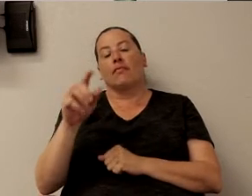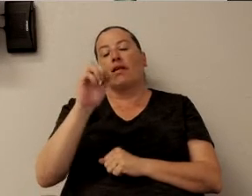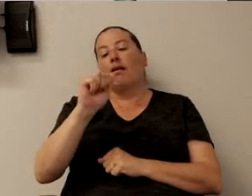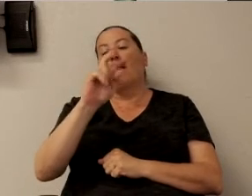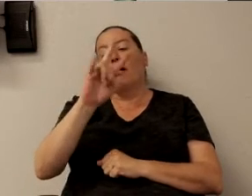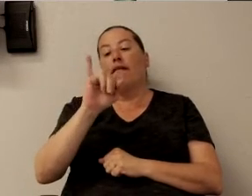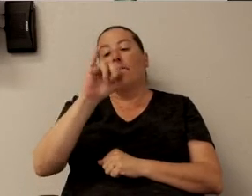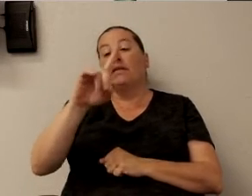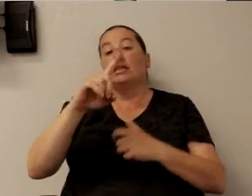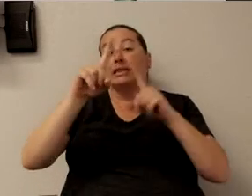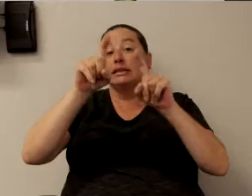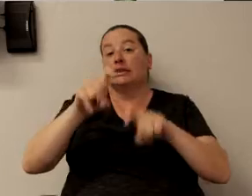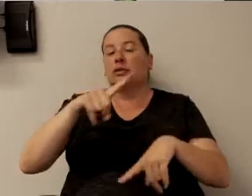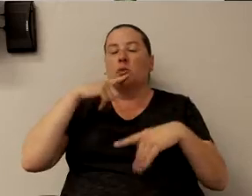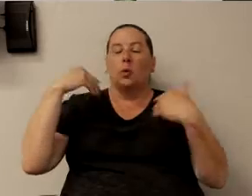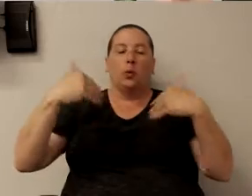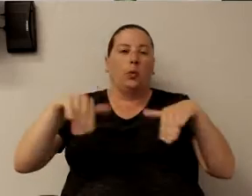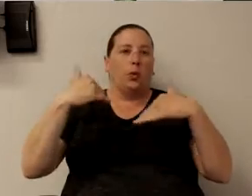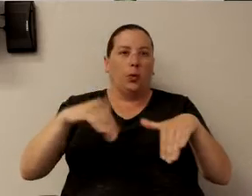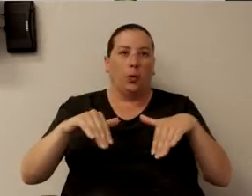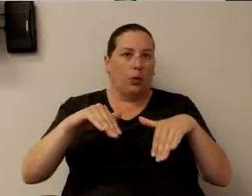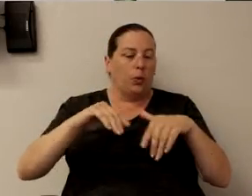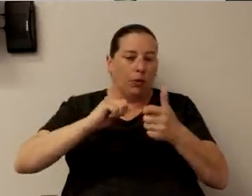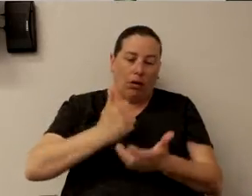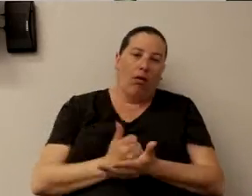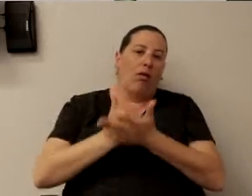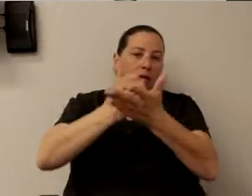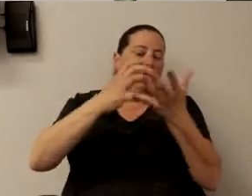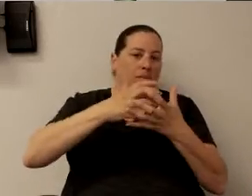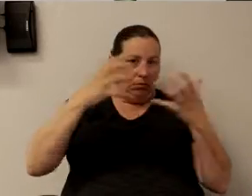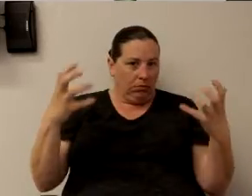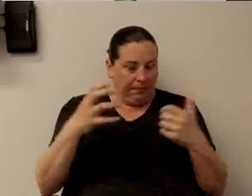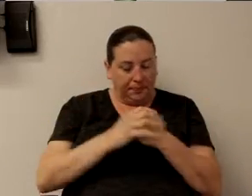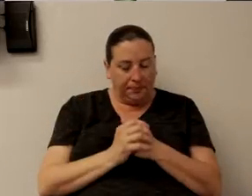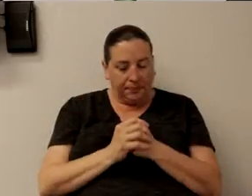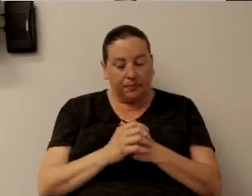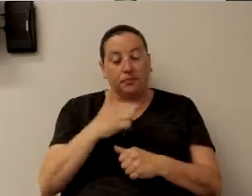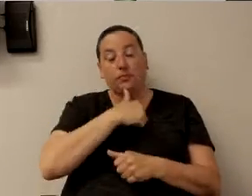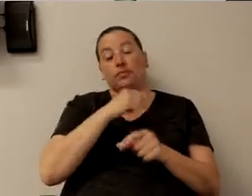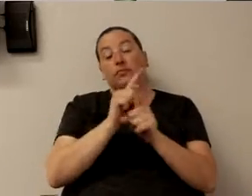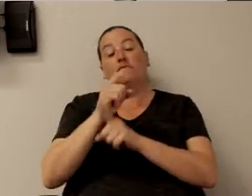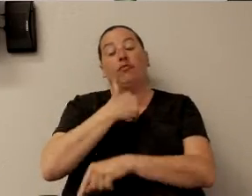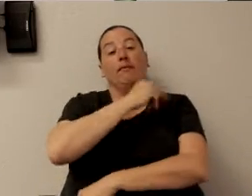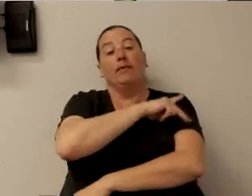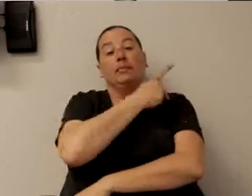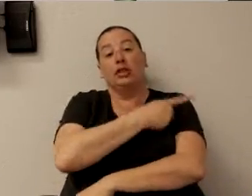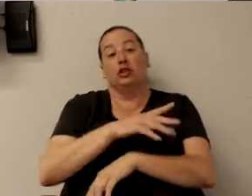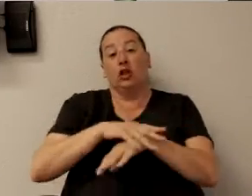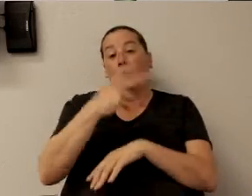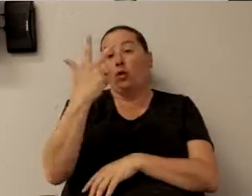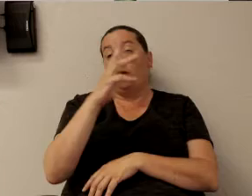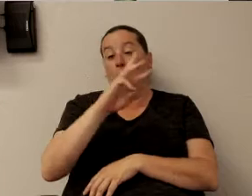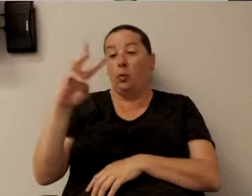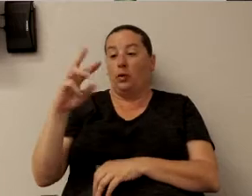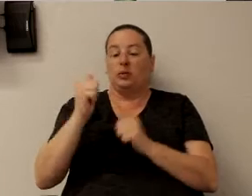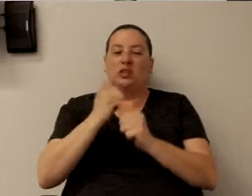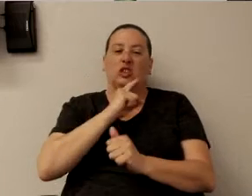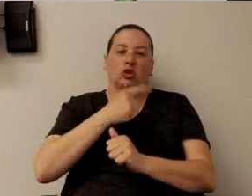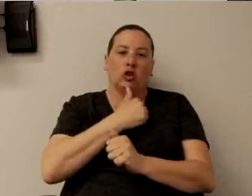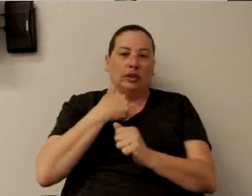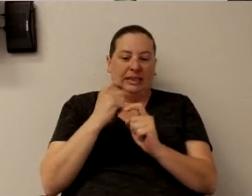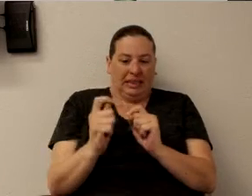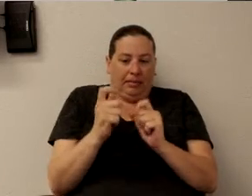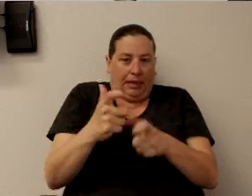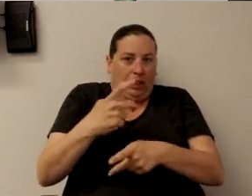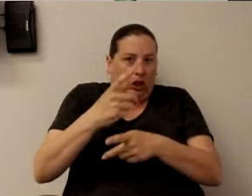a true game changer. And then we also have patients that are on 3 West, which is our intermediate critical care unit,